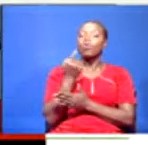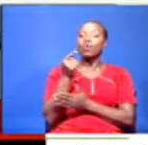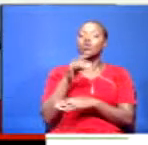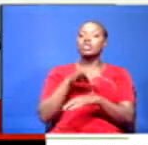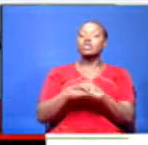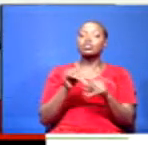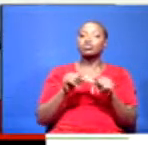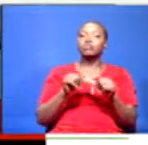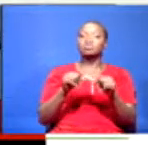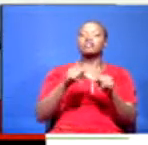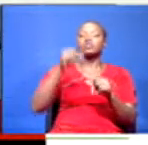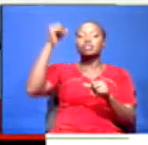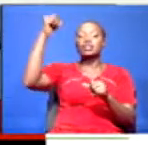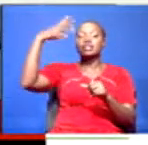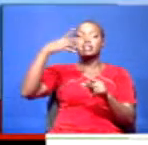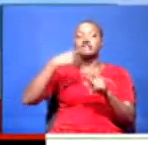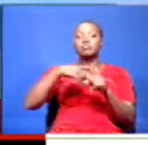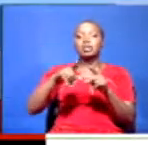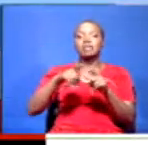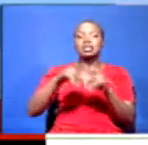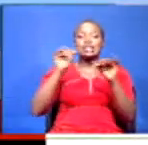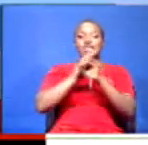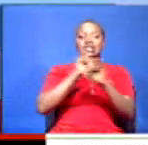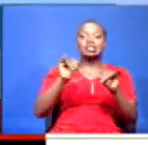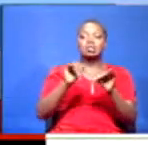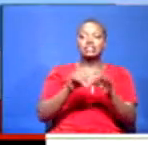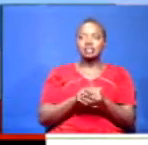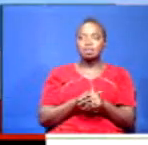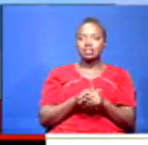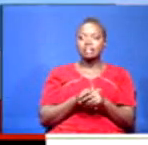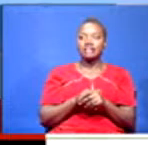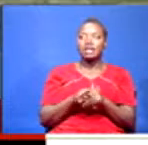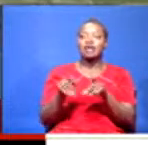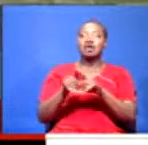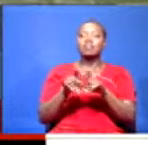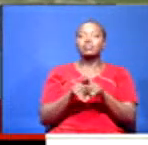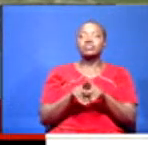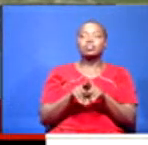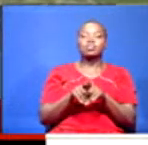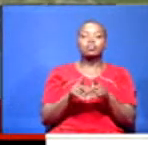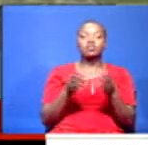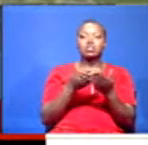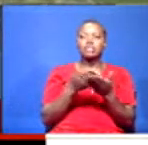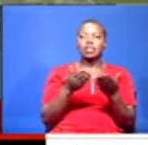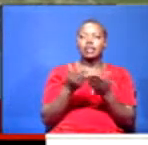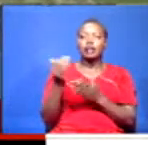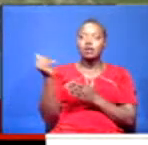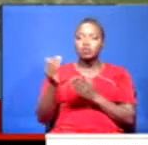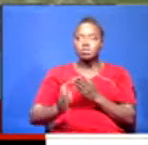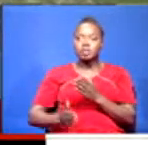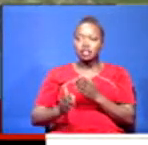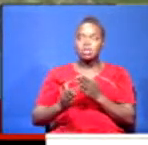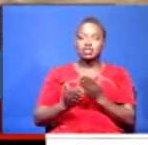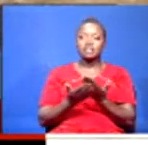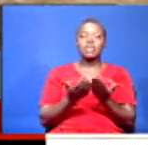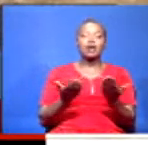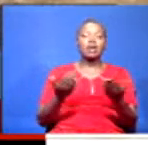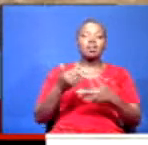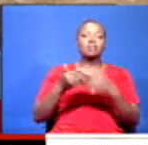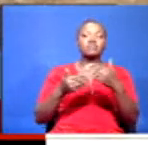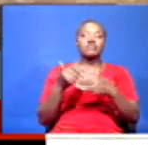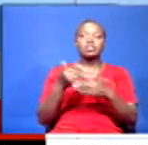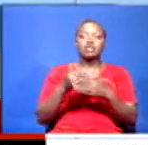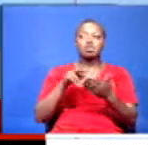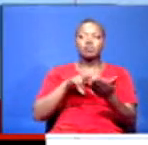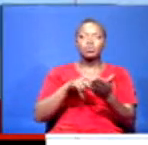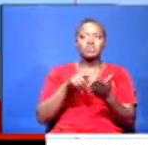continuous energy, but you get it clean. Currently, according to COTA, besides the horizontal infrastructure, the project